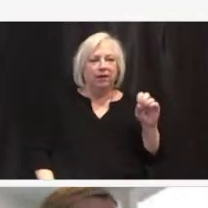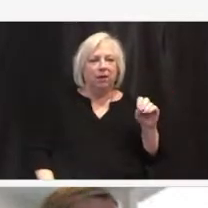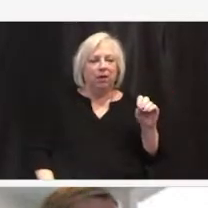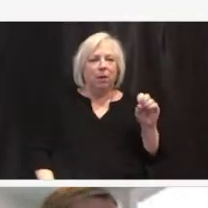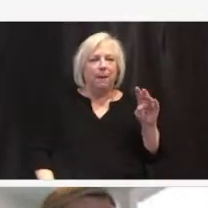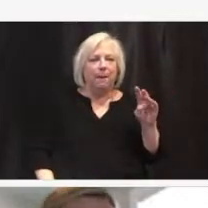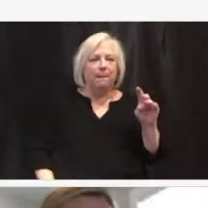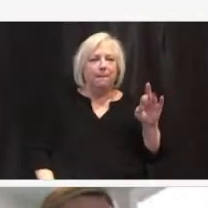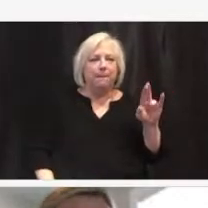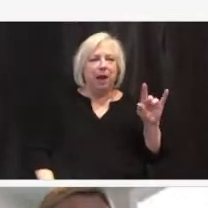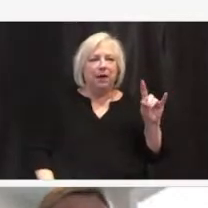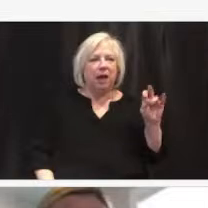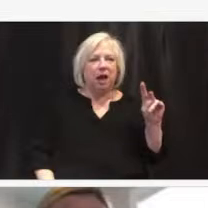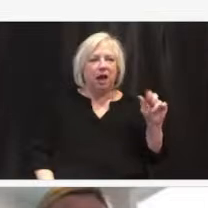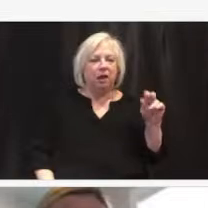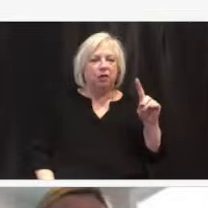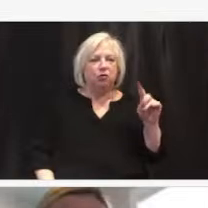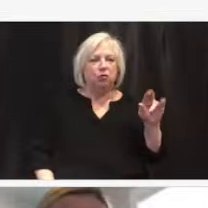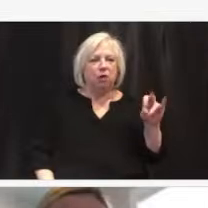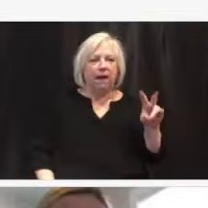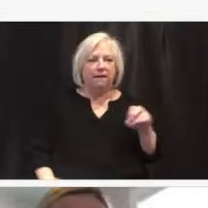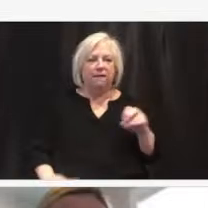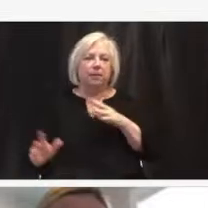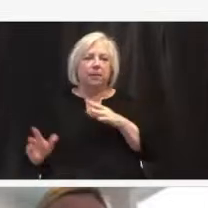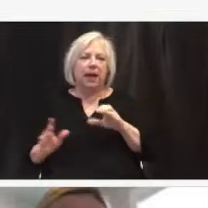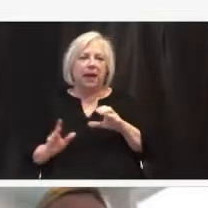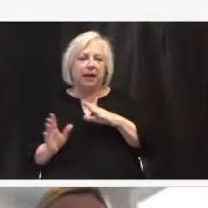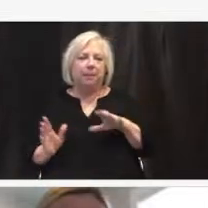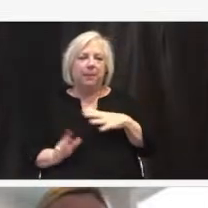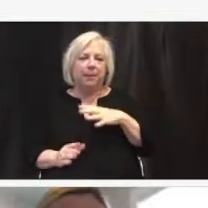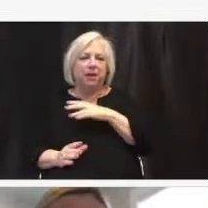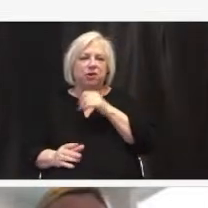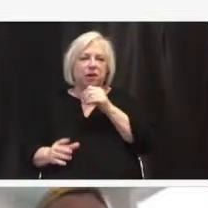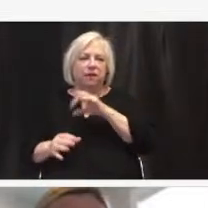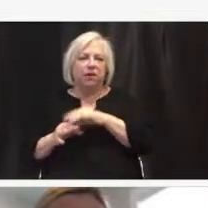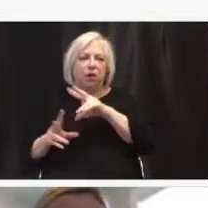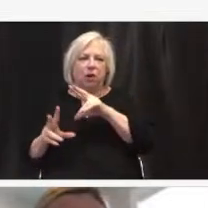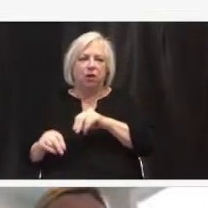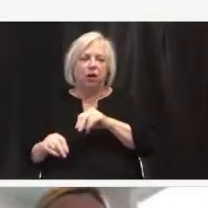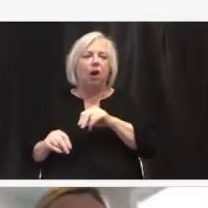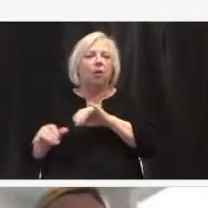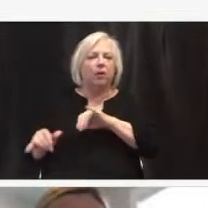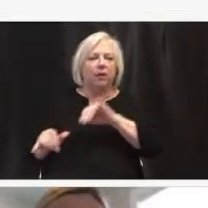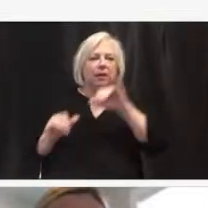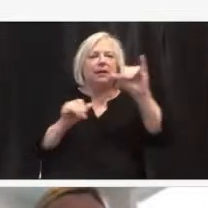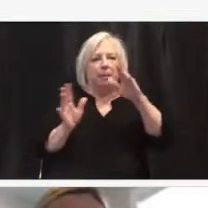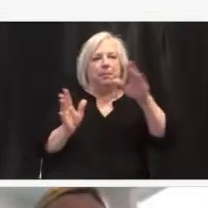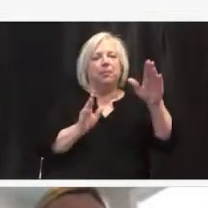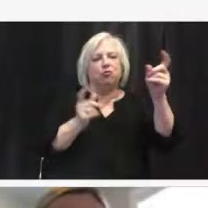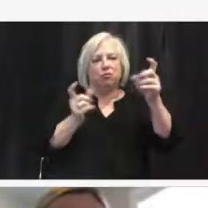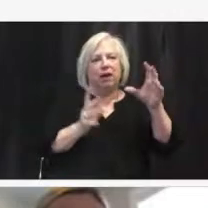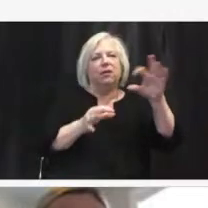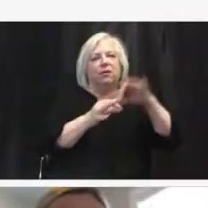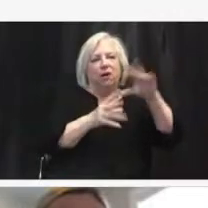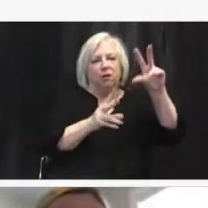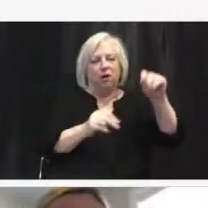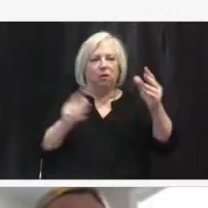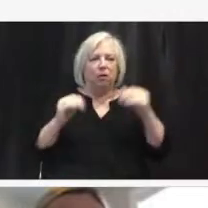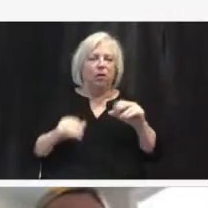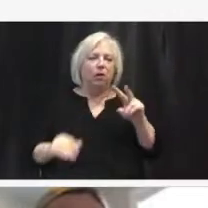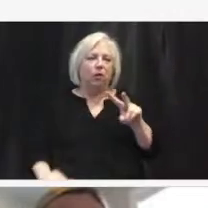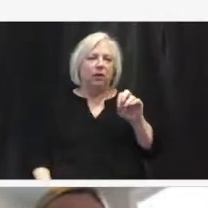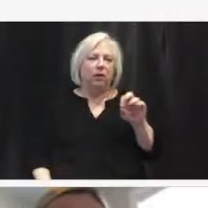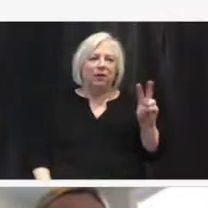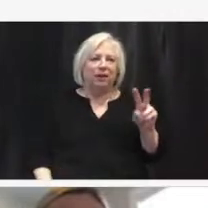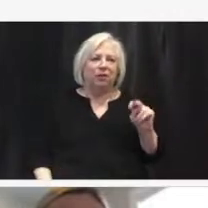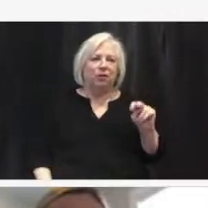13810 Mariana Drive. Planning Commission voted no. Board of Directors also voted no on appeal. 206 North Polk